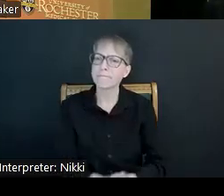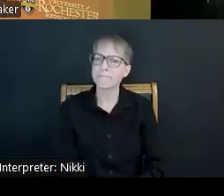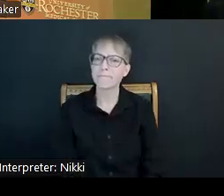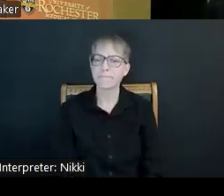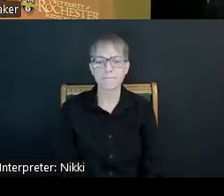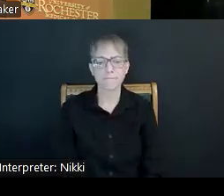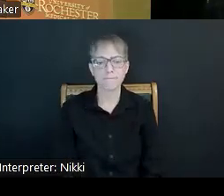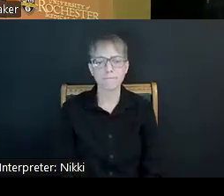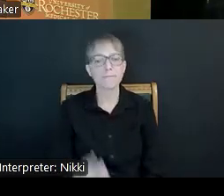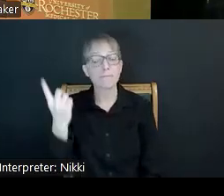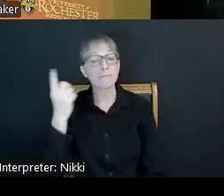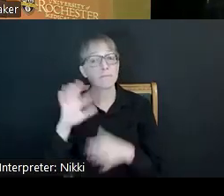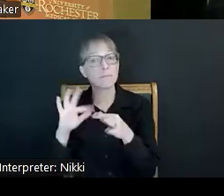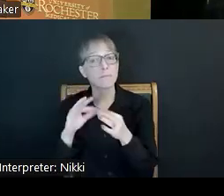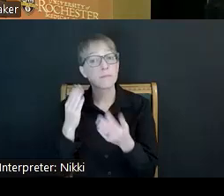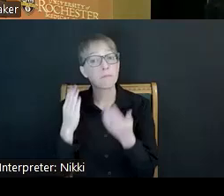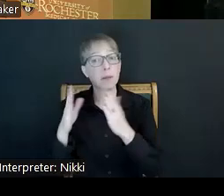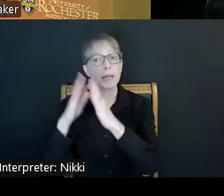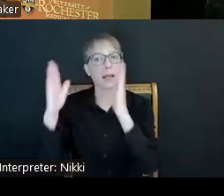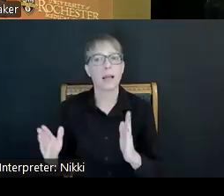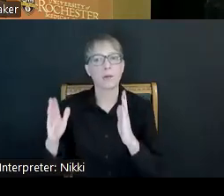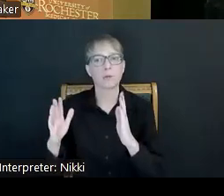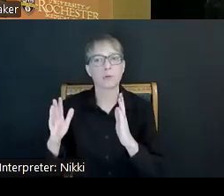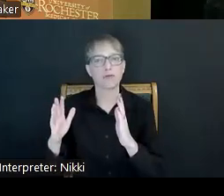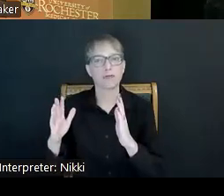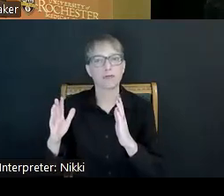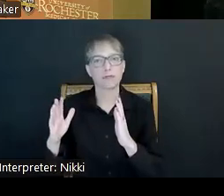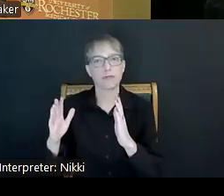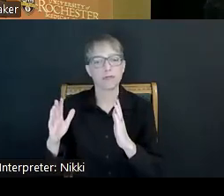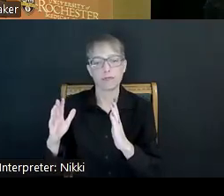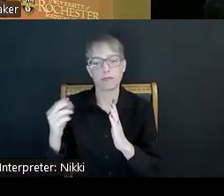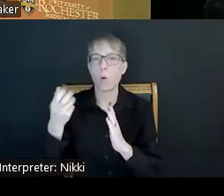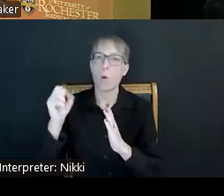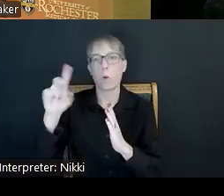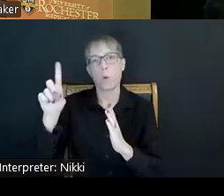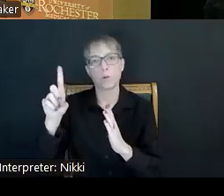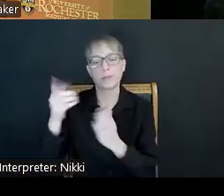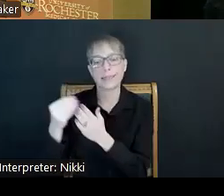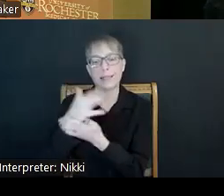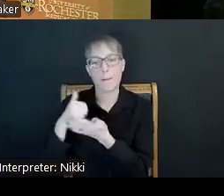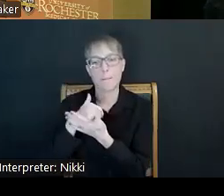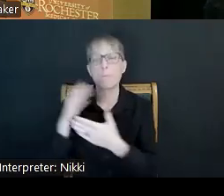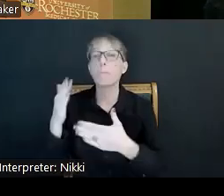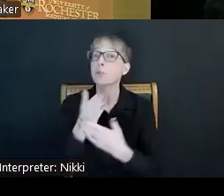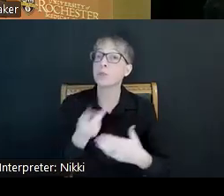I see someone saying this might be household income between two different populations.